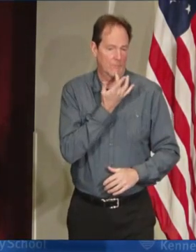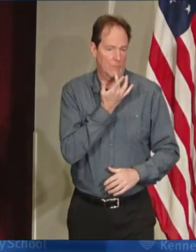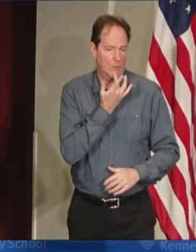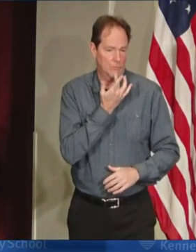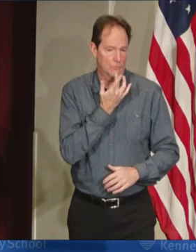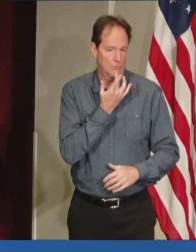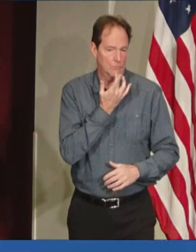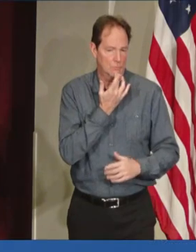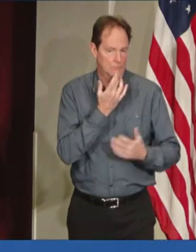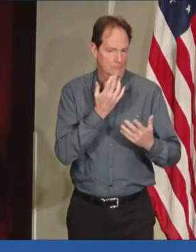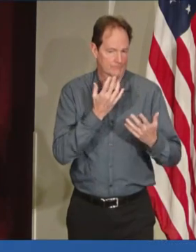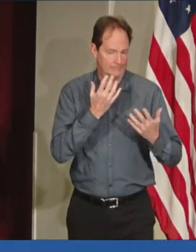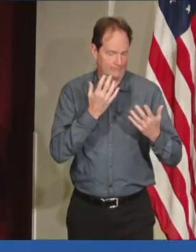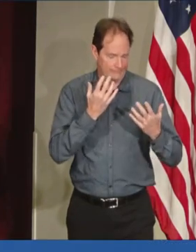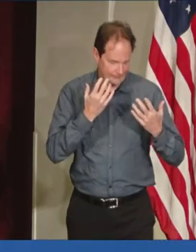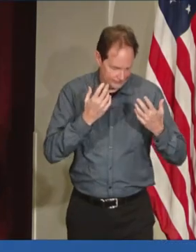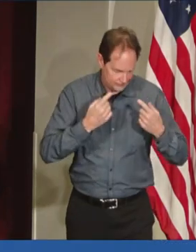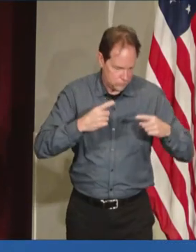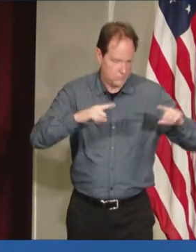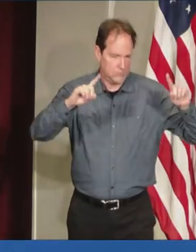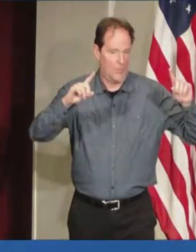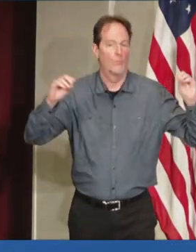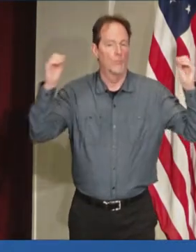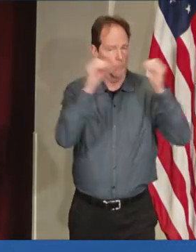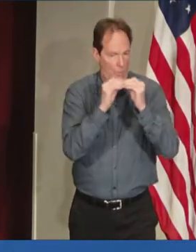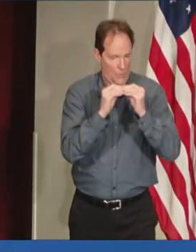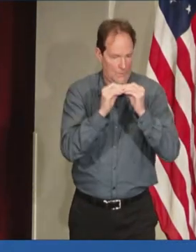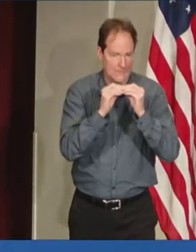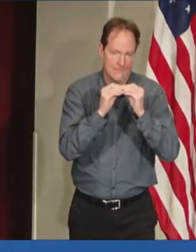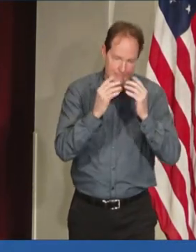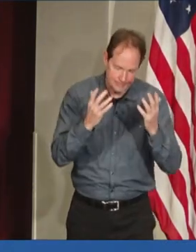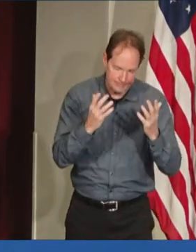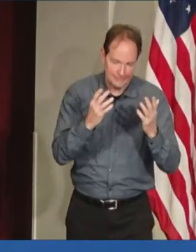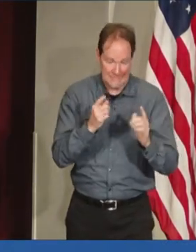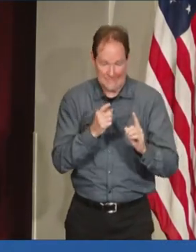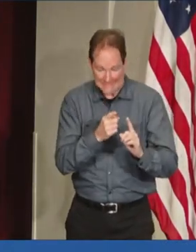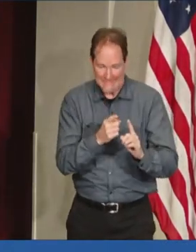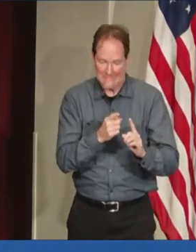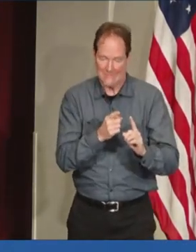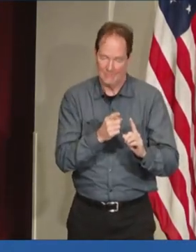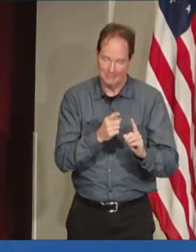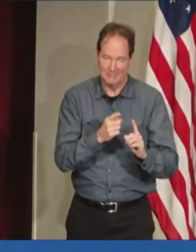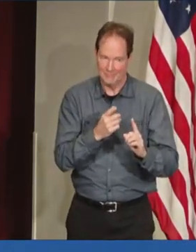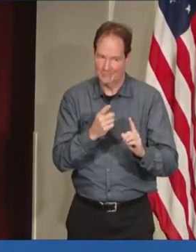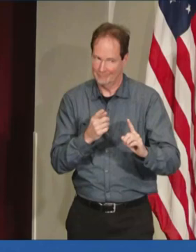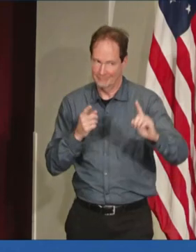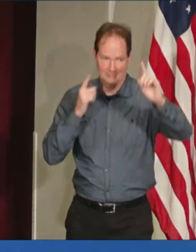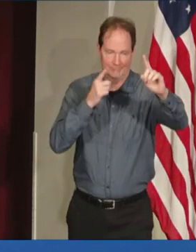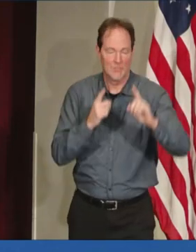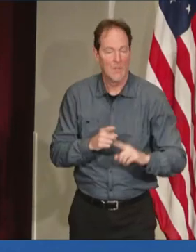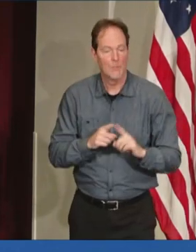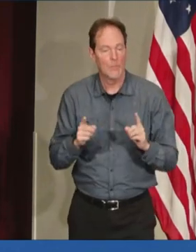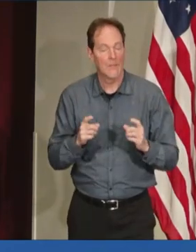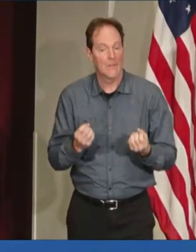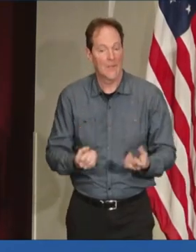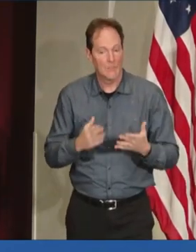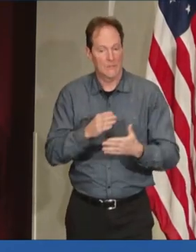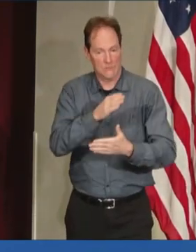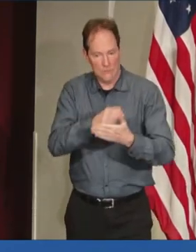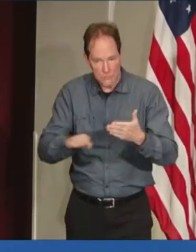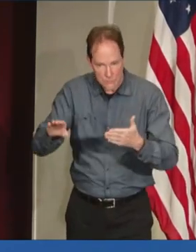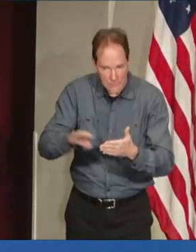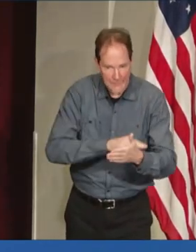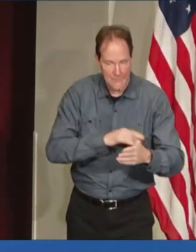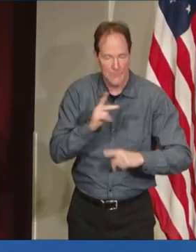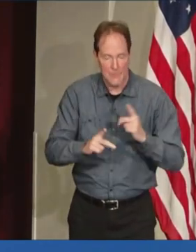more. But then I think the issue really is the degree of discrimination that people have experienced